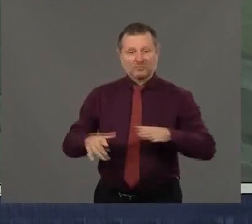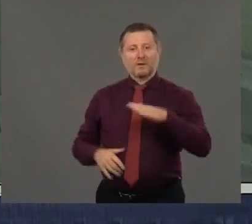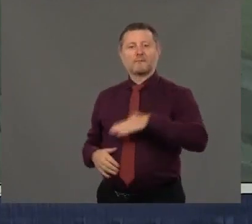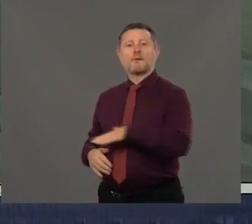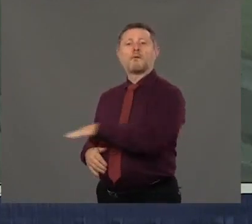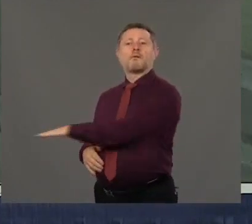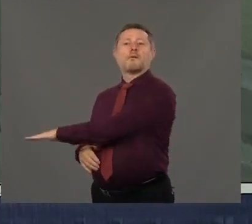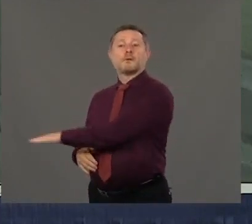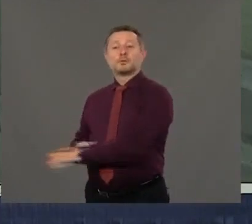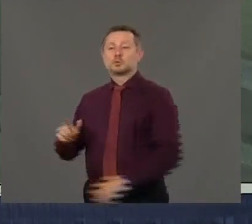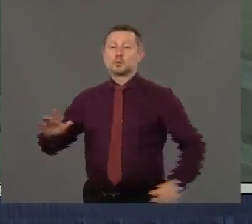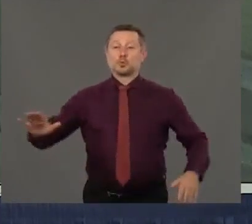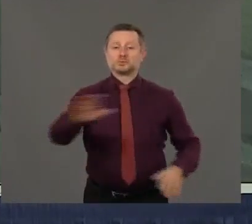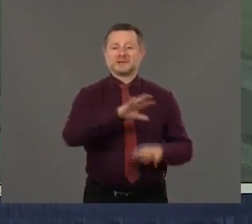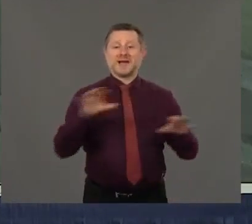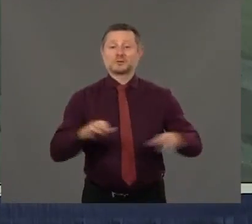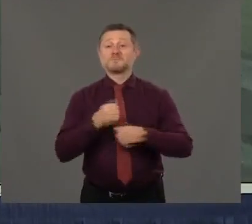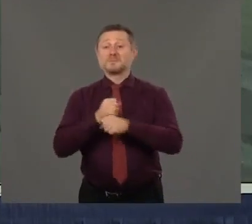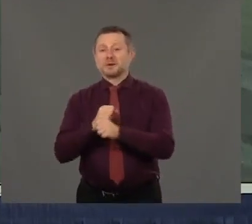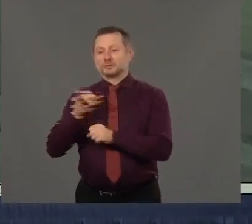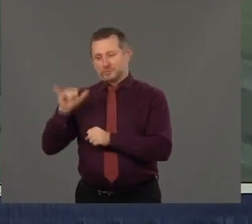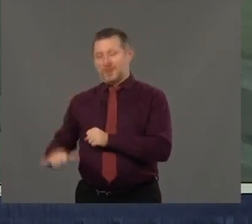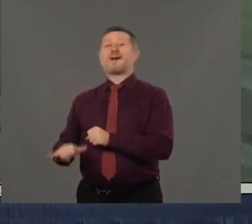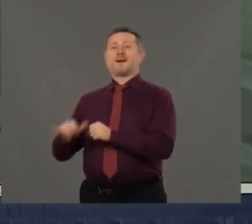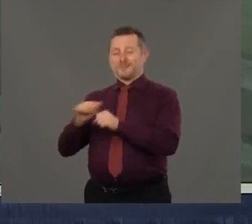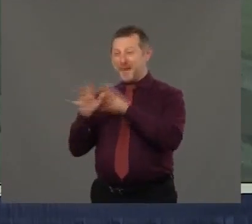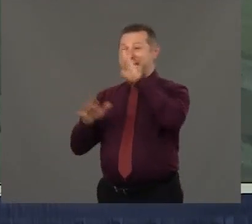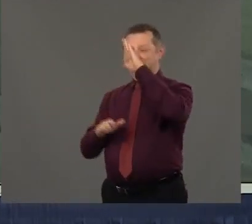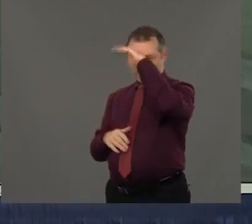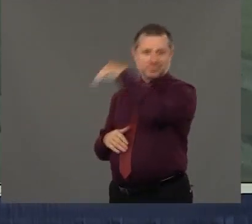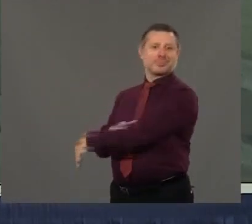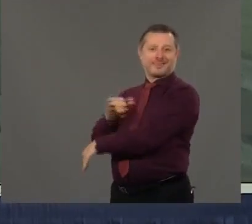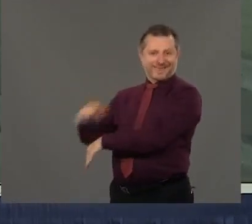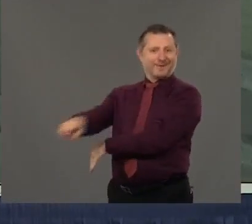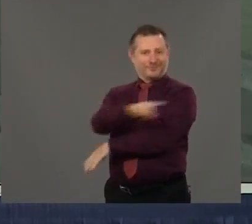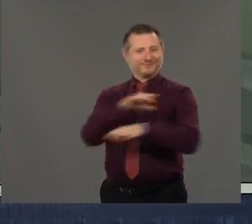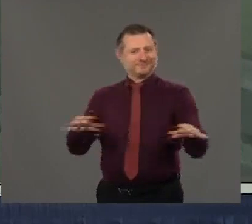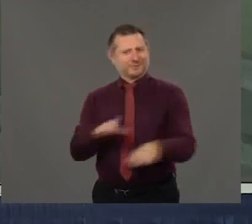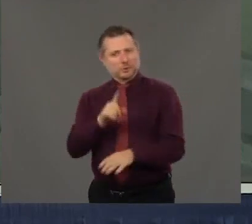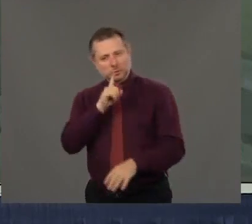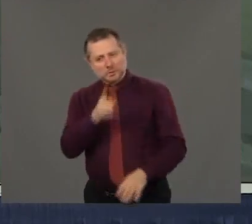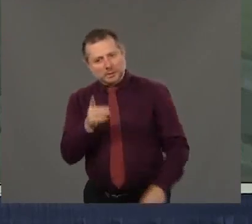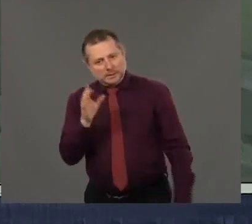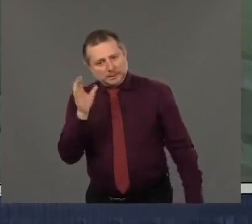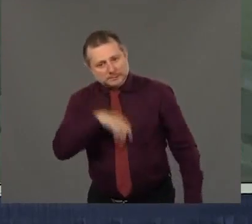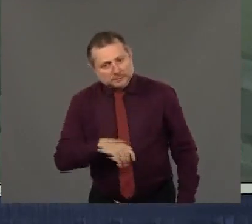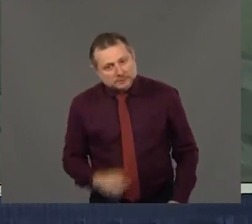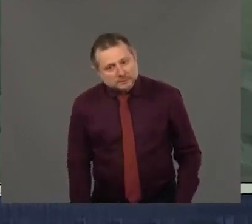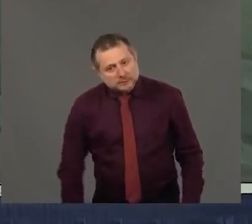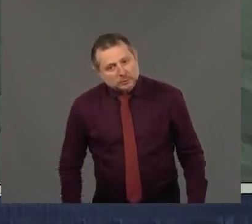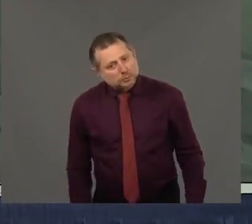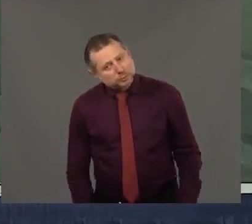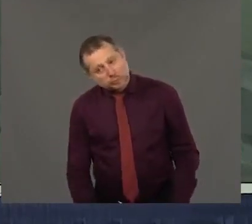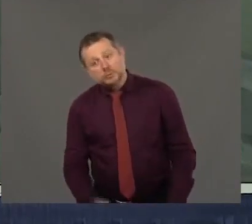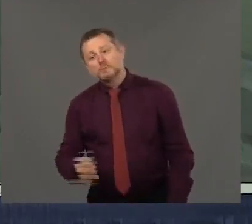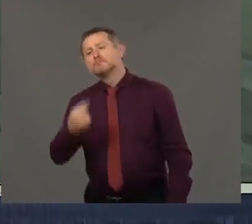your actions. I mean, just think about how bizarre this was. So we climb